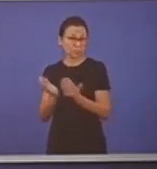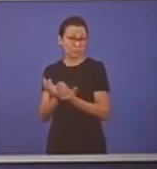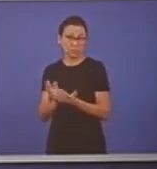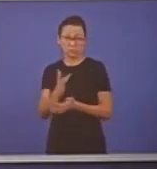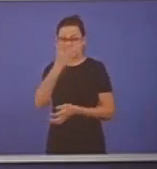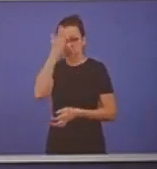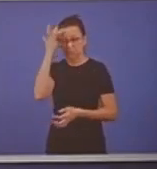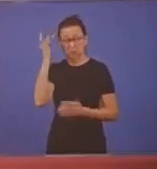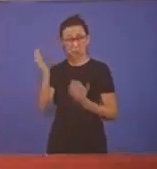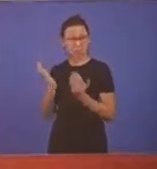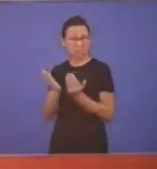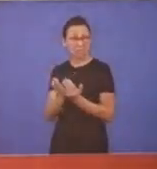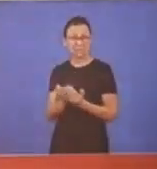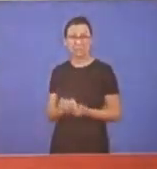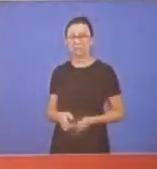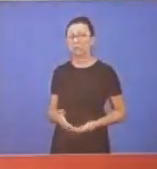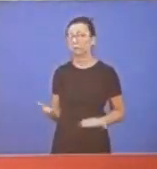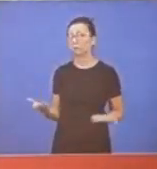Chapter